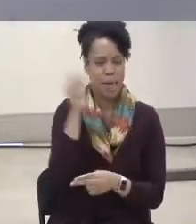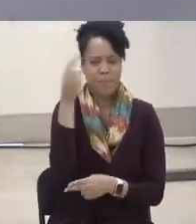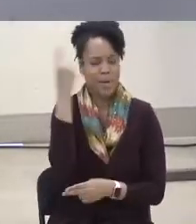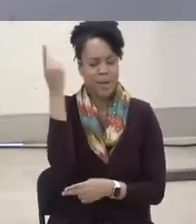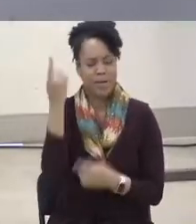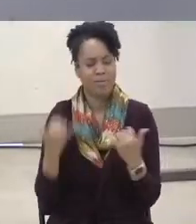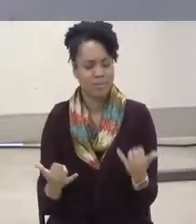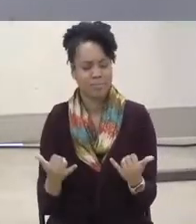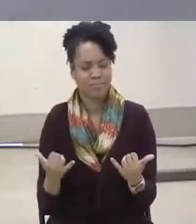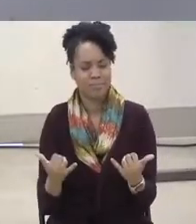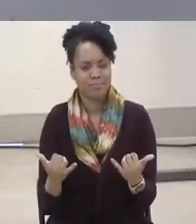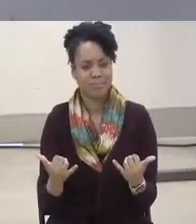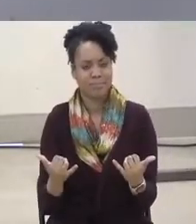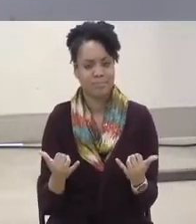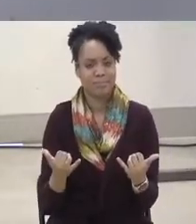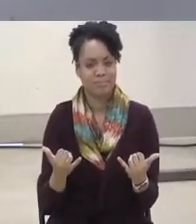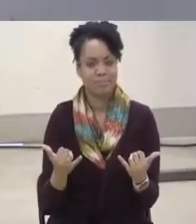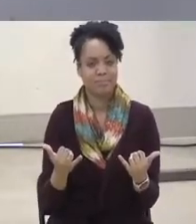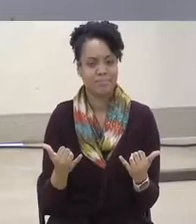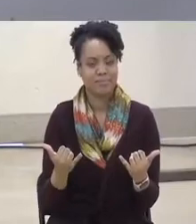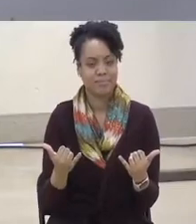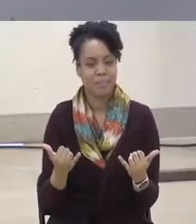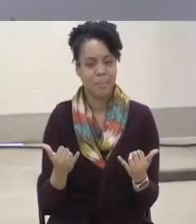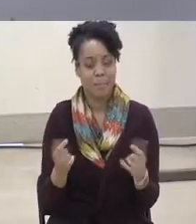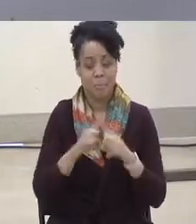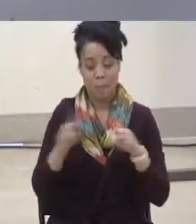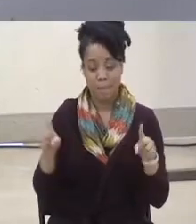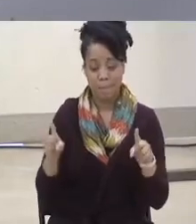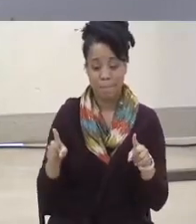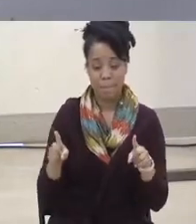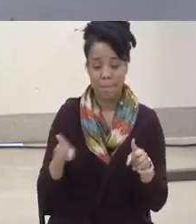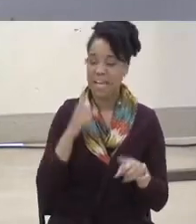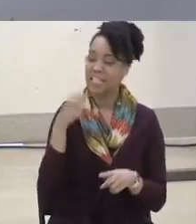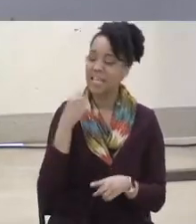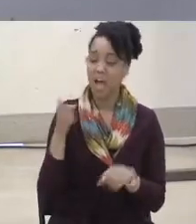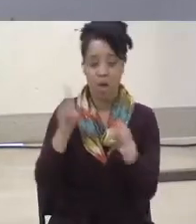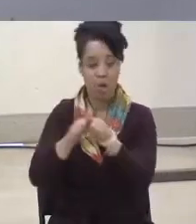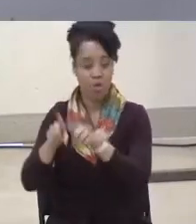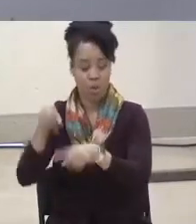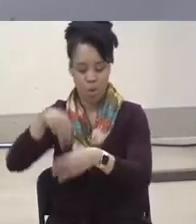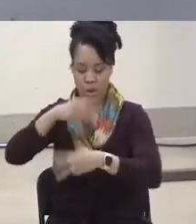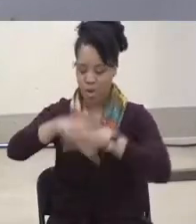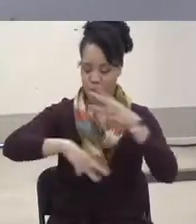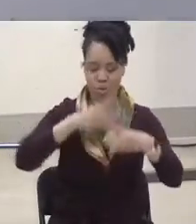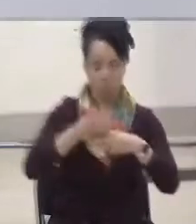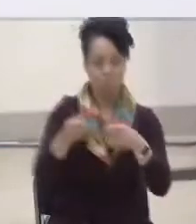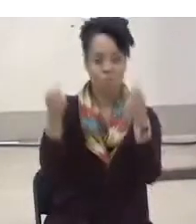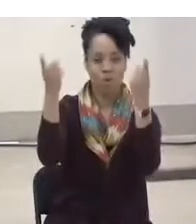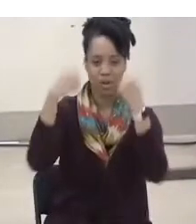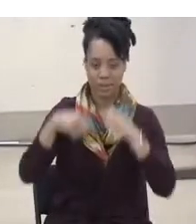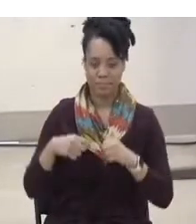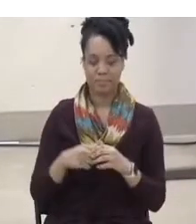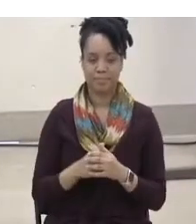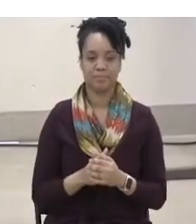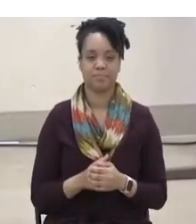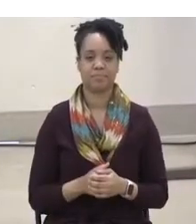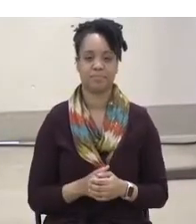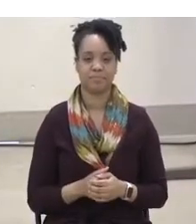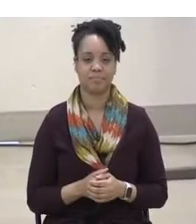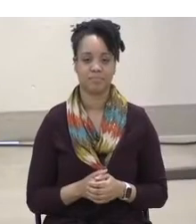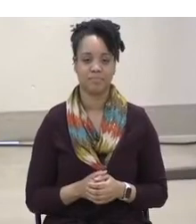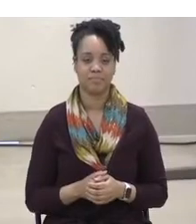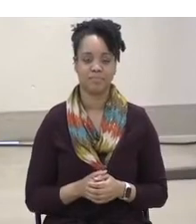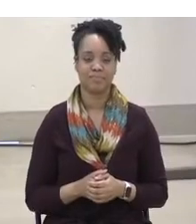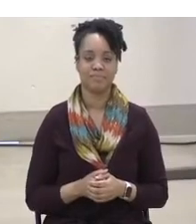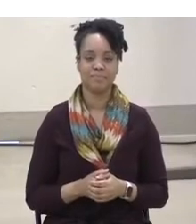ese nombre dice que es el más alto, no solamente ahora, but he said also in the world to come. pero también dice en el mundo que está por